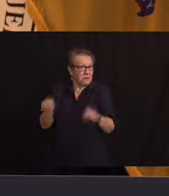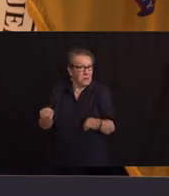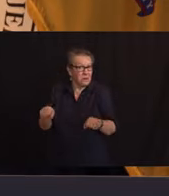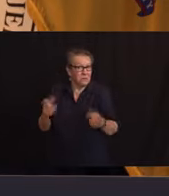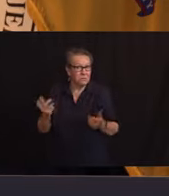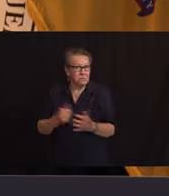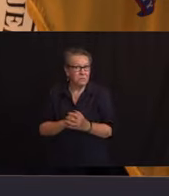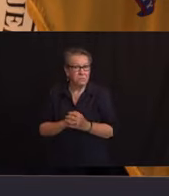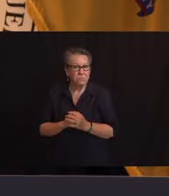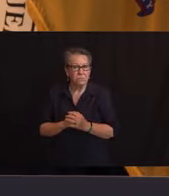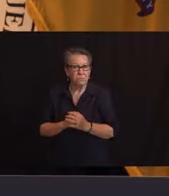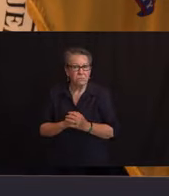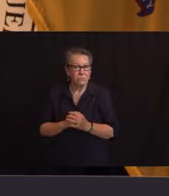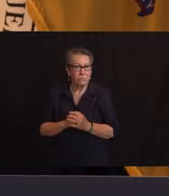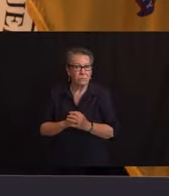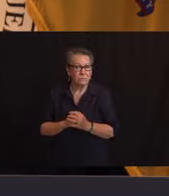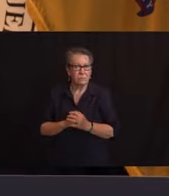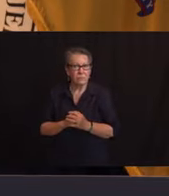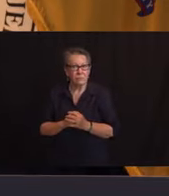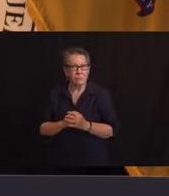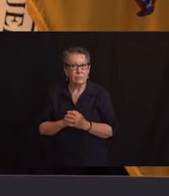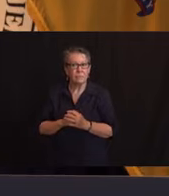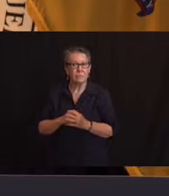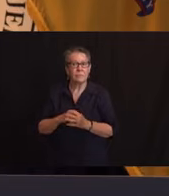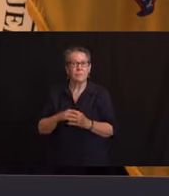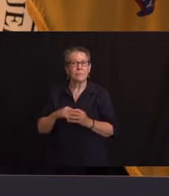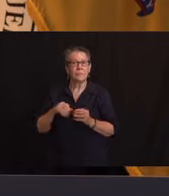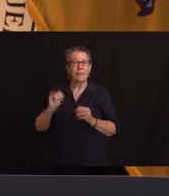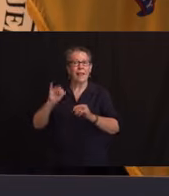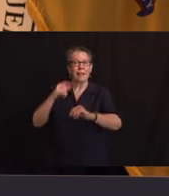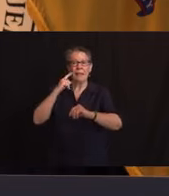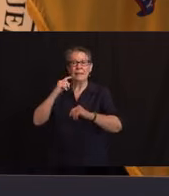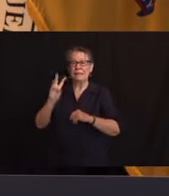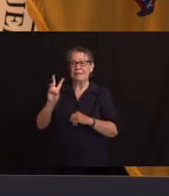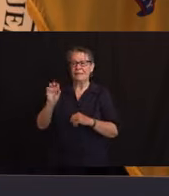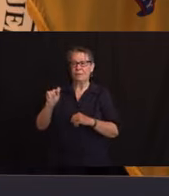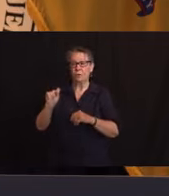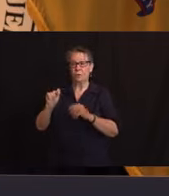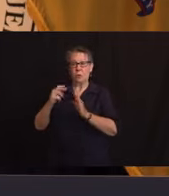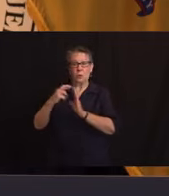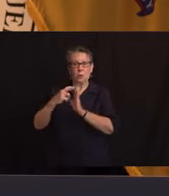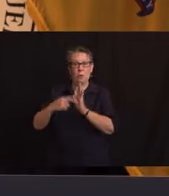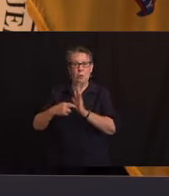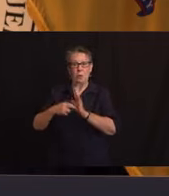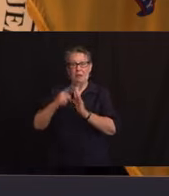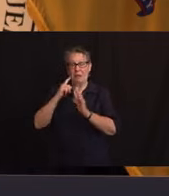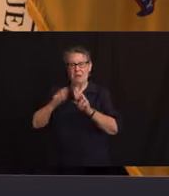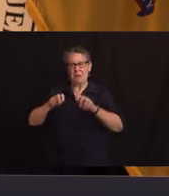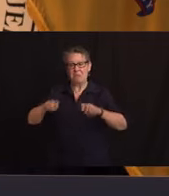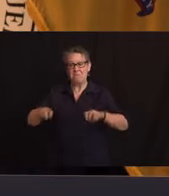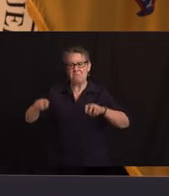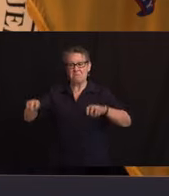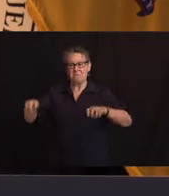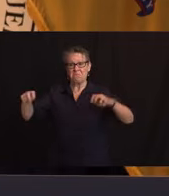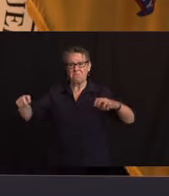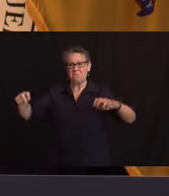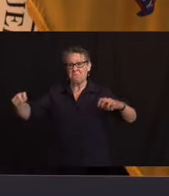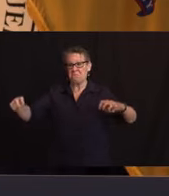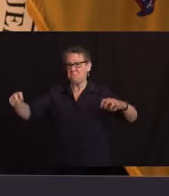like 50%. So I continue to think, Judy, that the 6 feet rule, both the